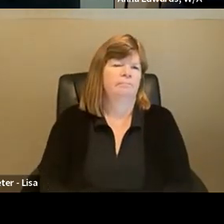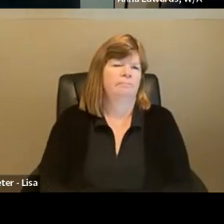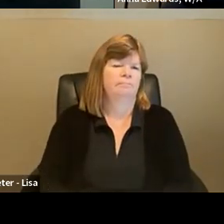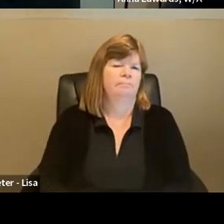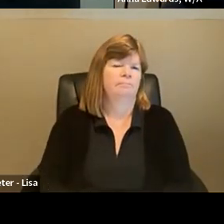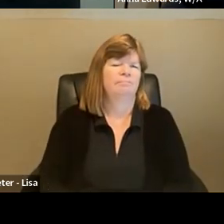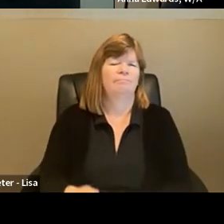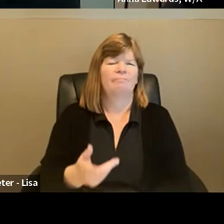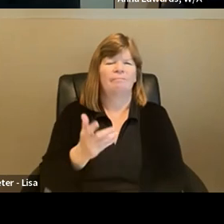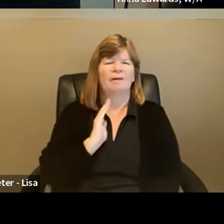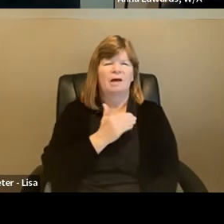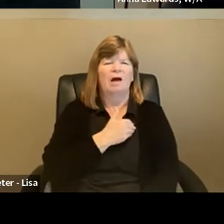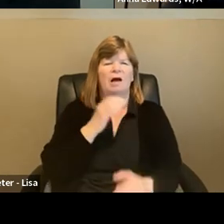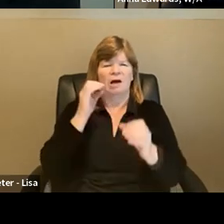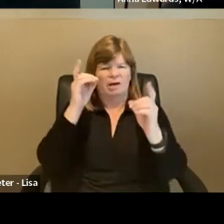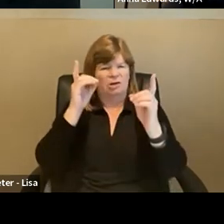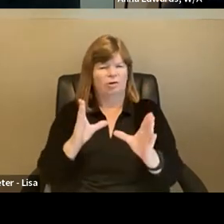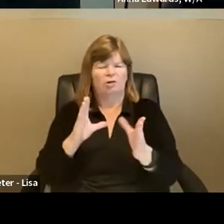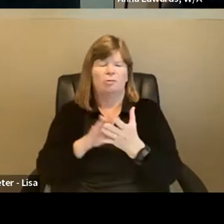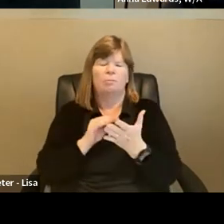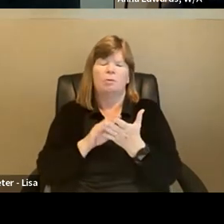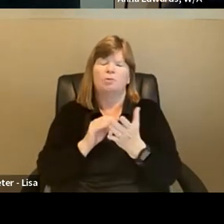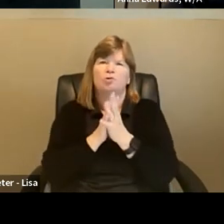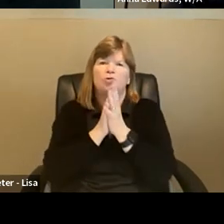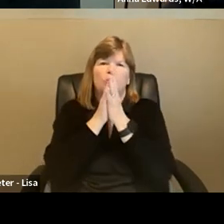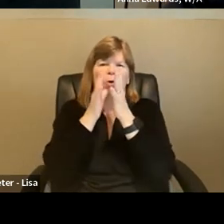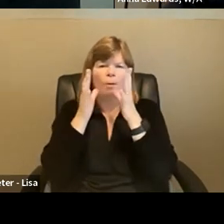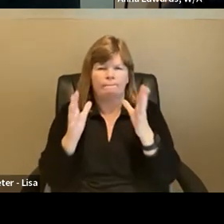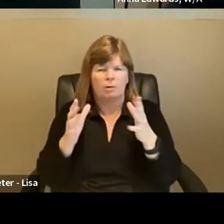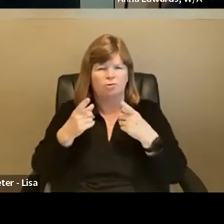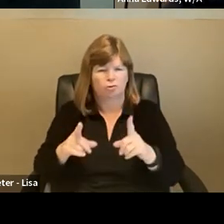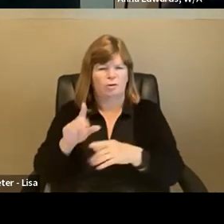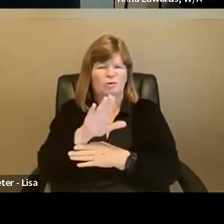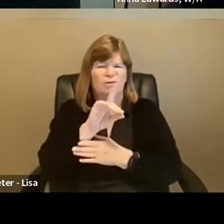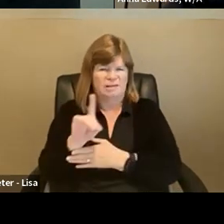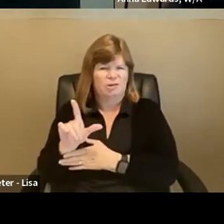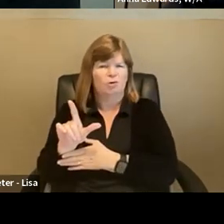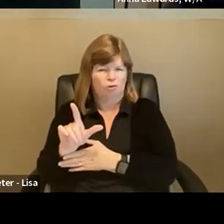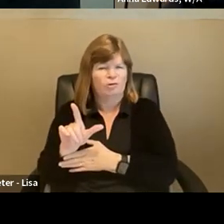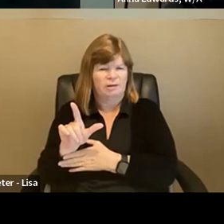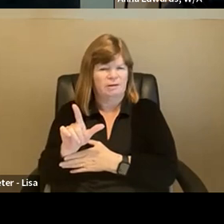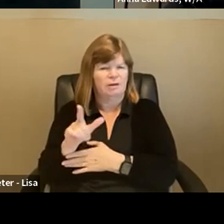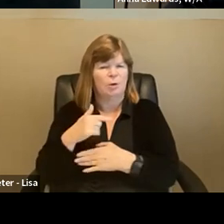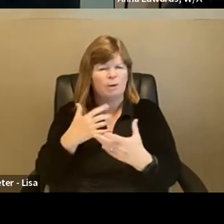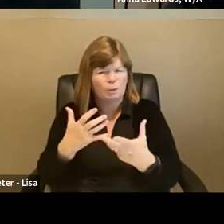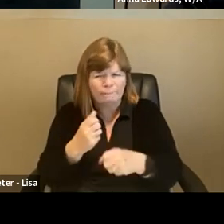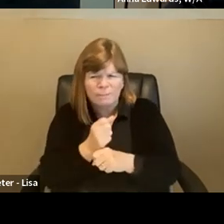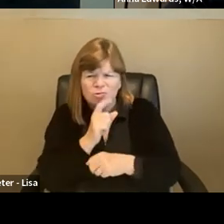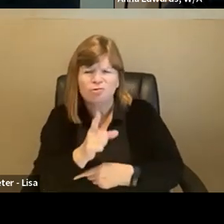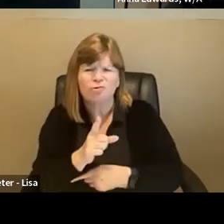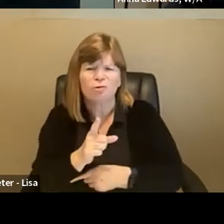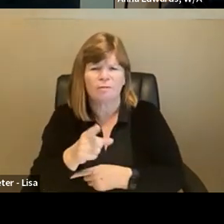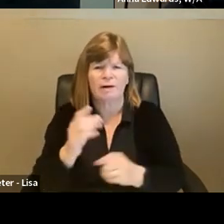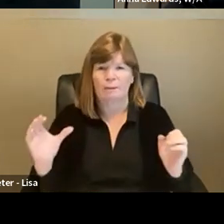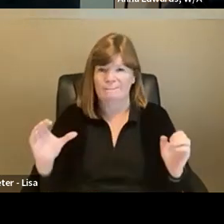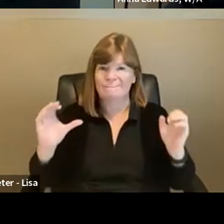Our educators learned so much during the distance learning time that we wanted to make sure that when they